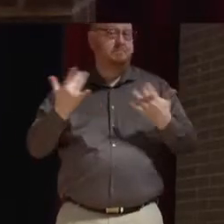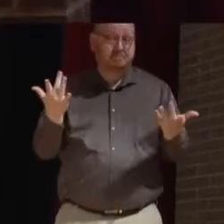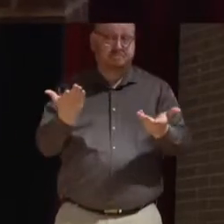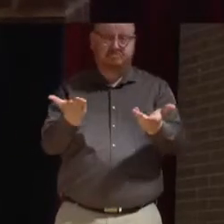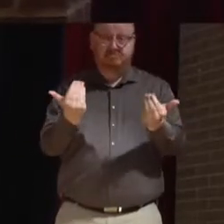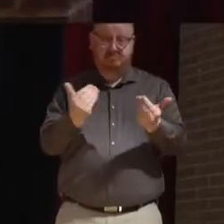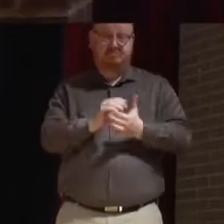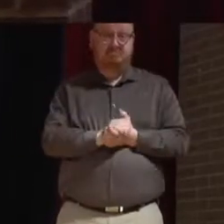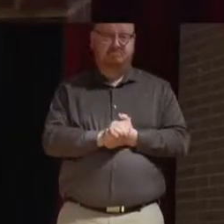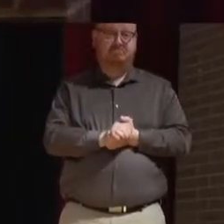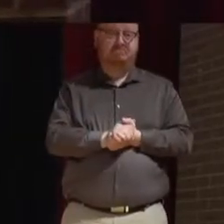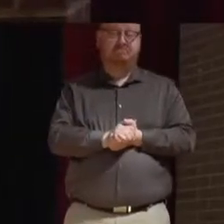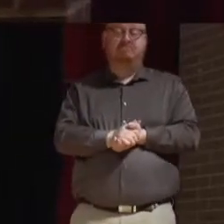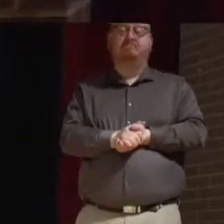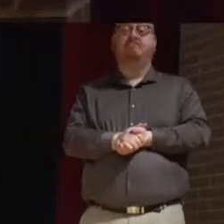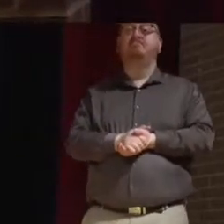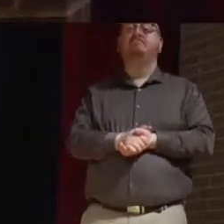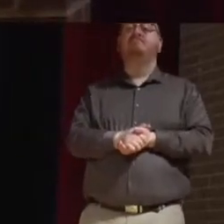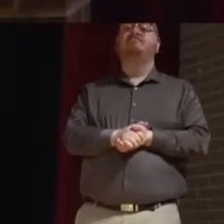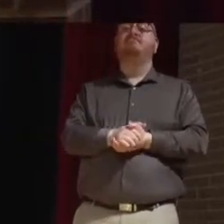Panel?